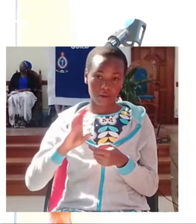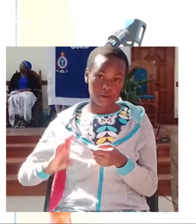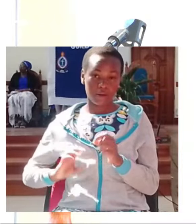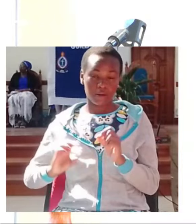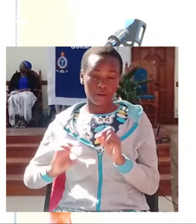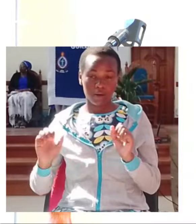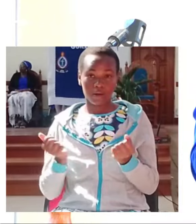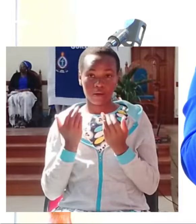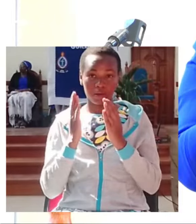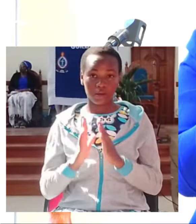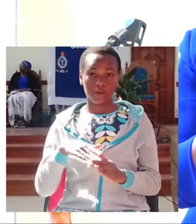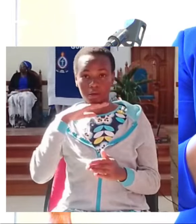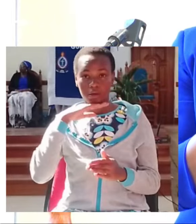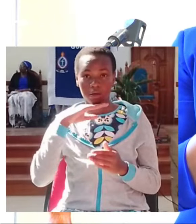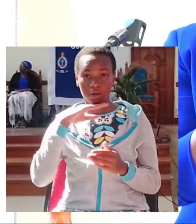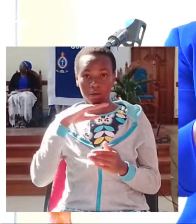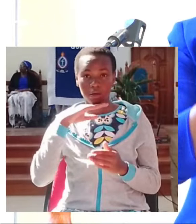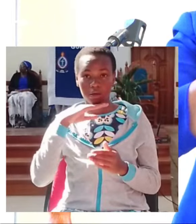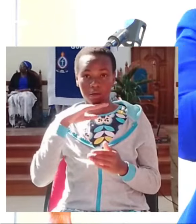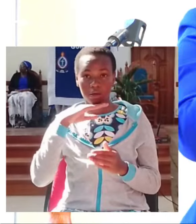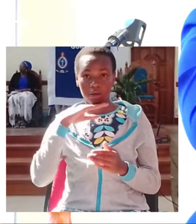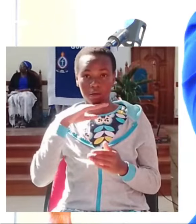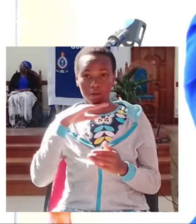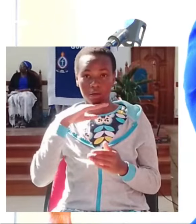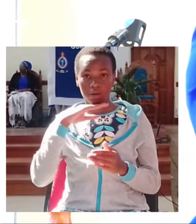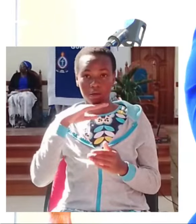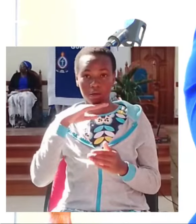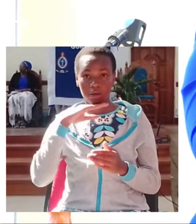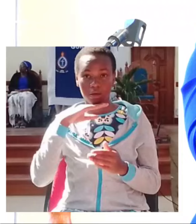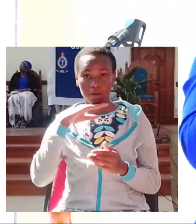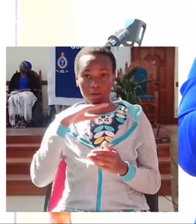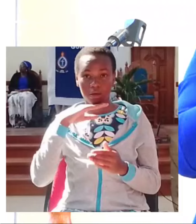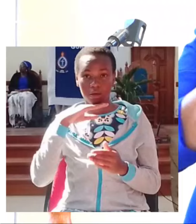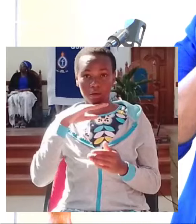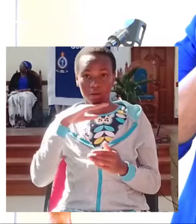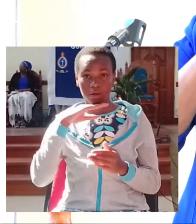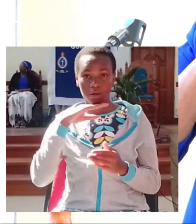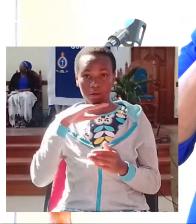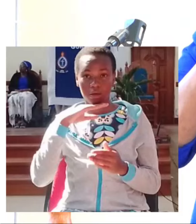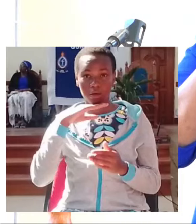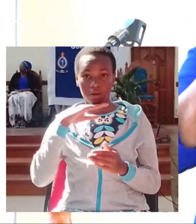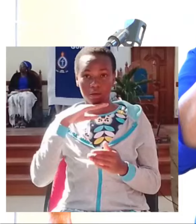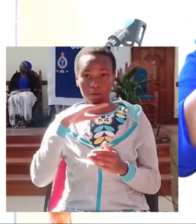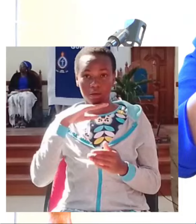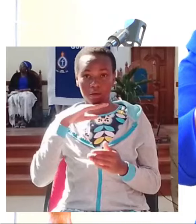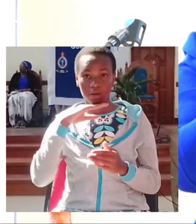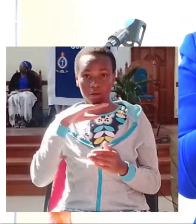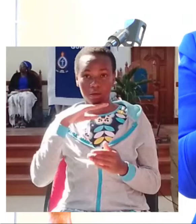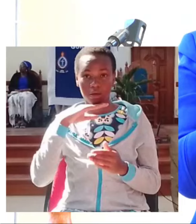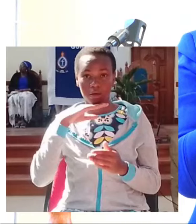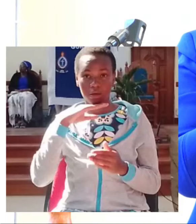Savior who died on the cross, that I may be able to stand here and say, nimelipiwa deni.